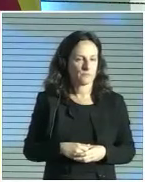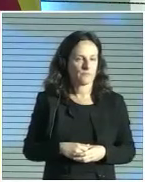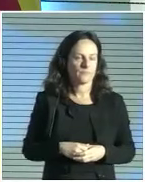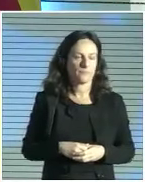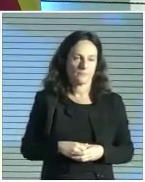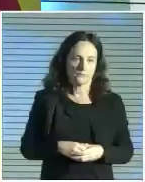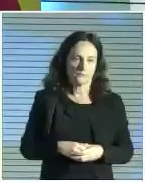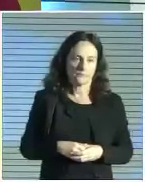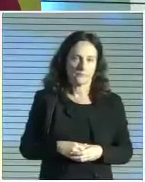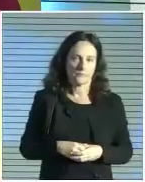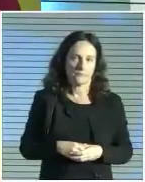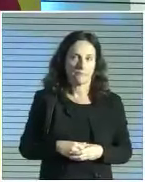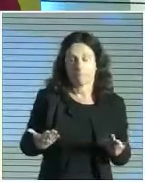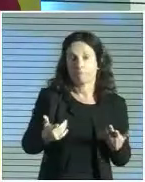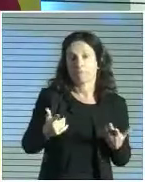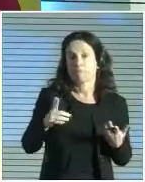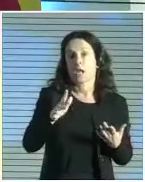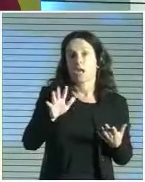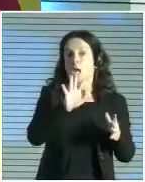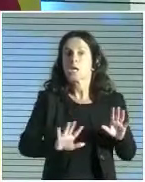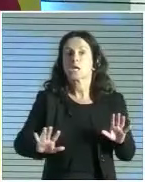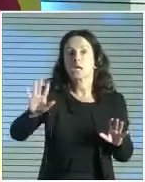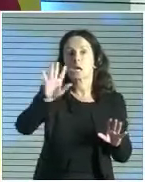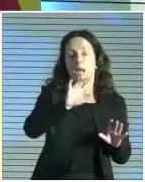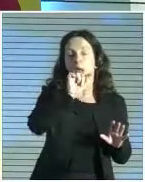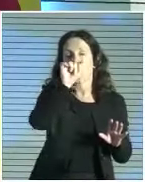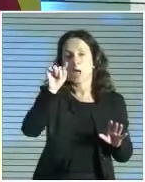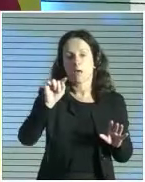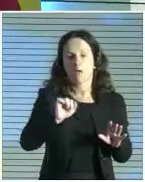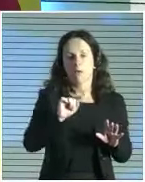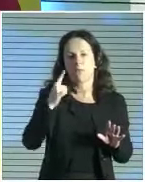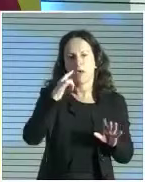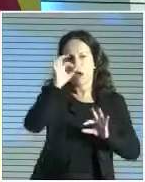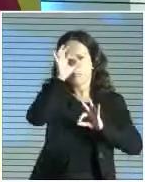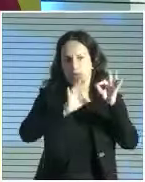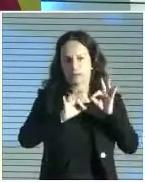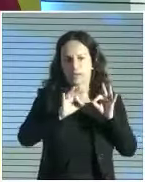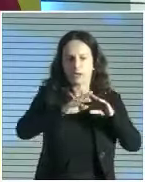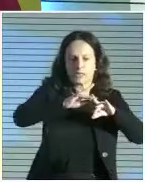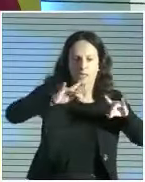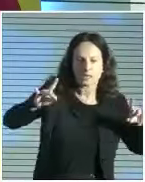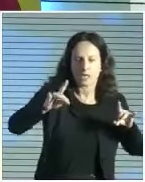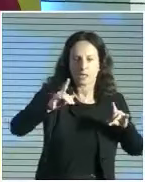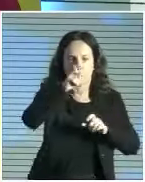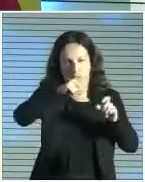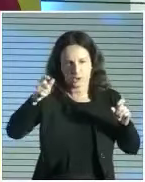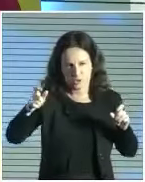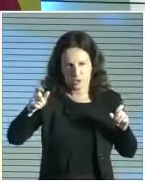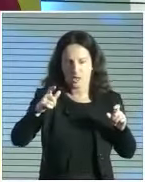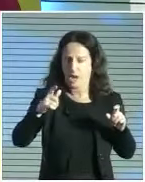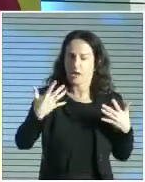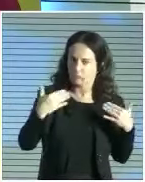challenging. How do you see over there good participatory approaches with the objective of sustainable